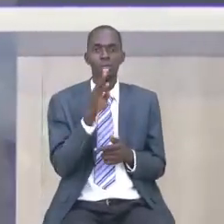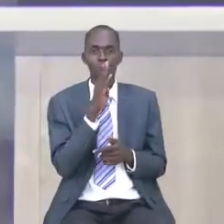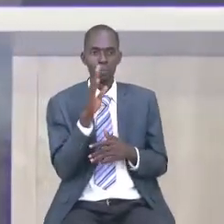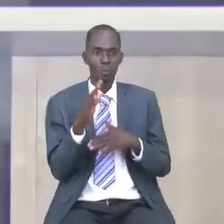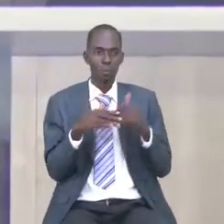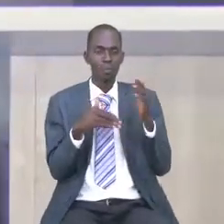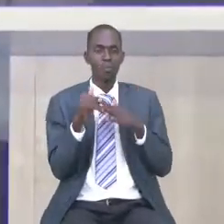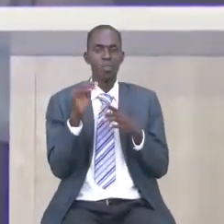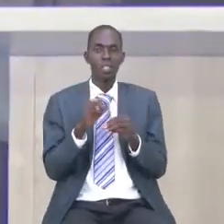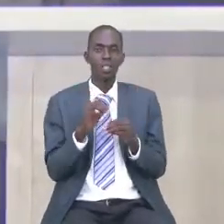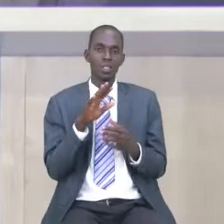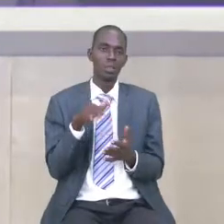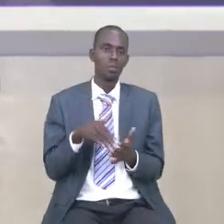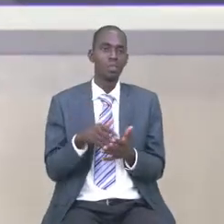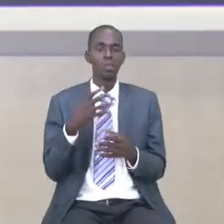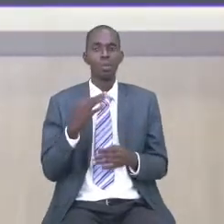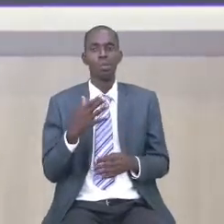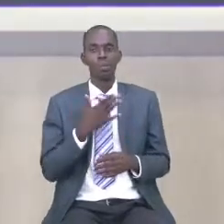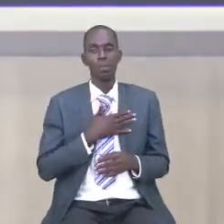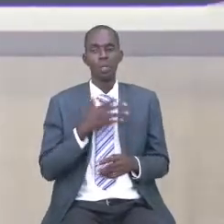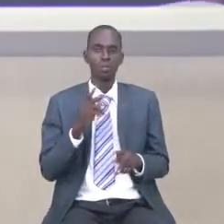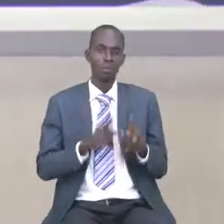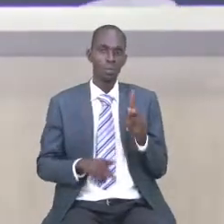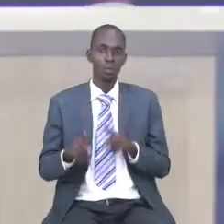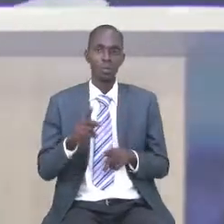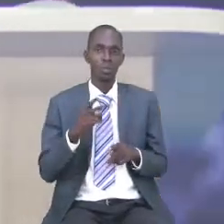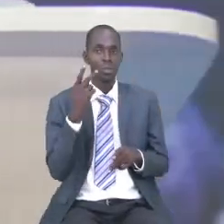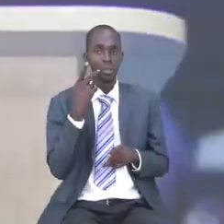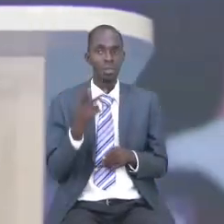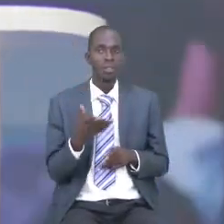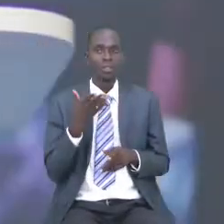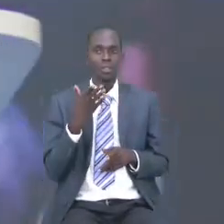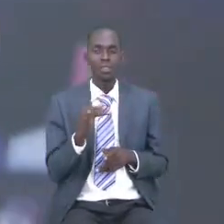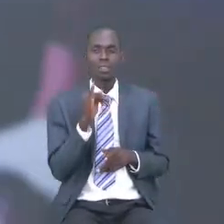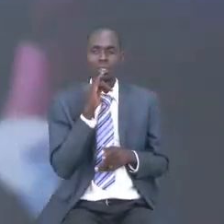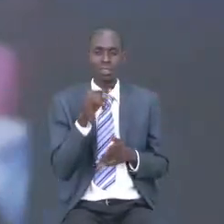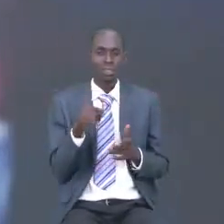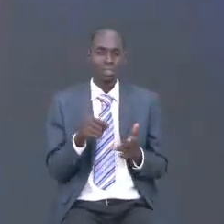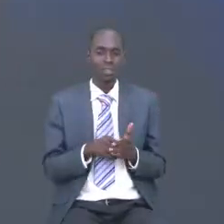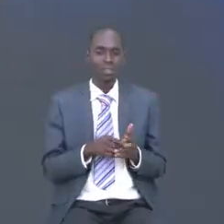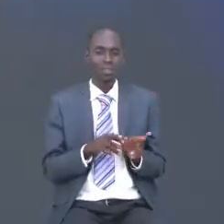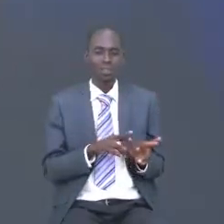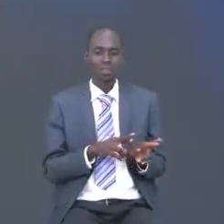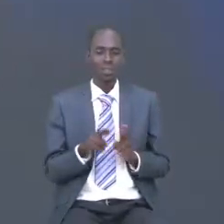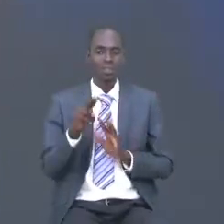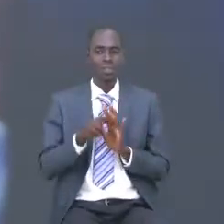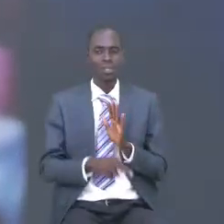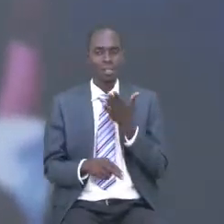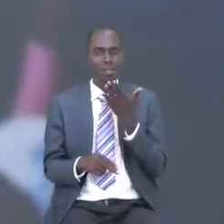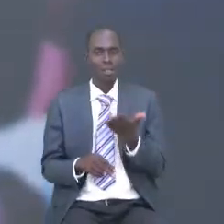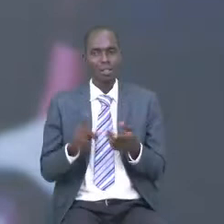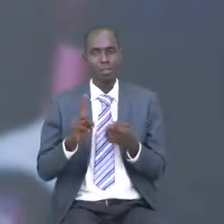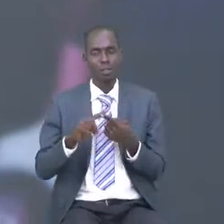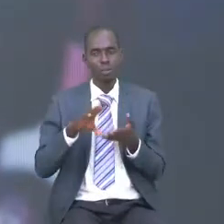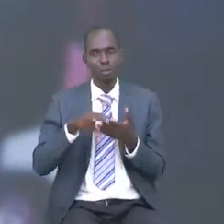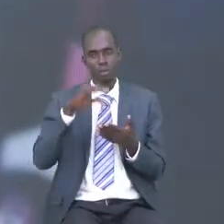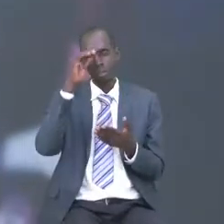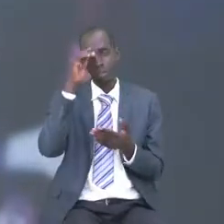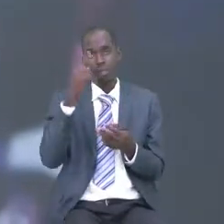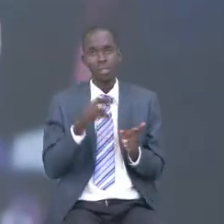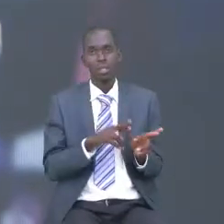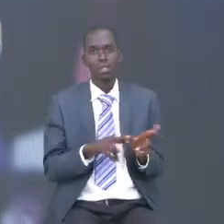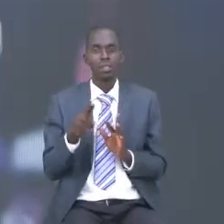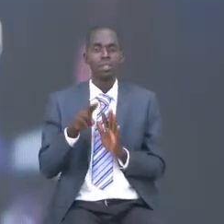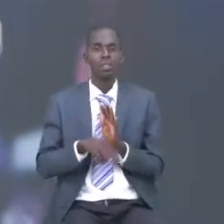the midst of my people. There is this readiness to learn, the readiness